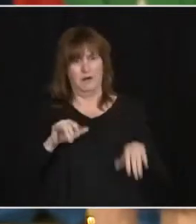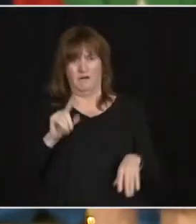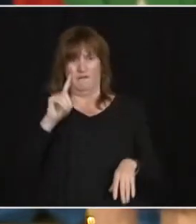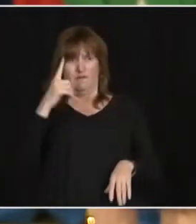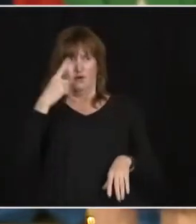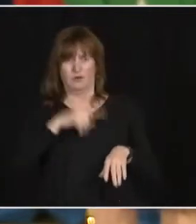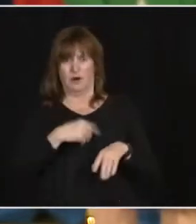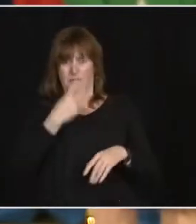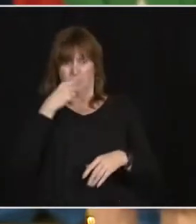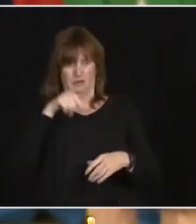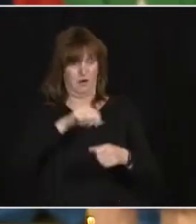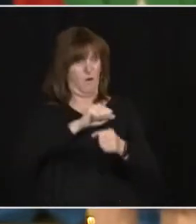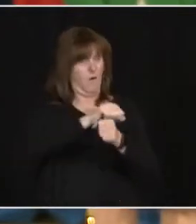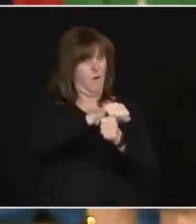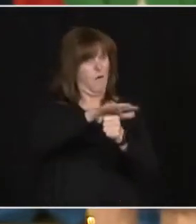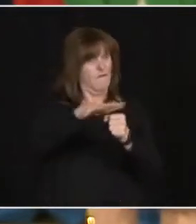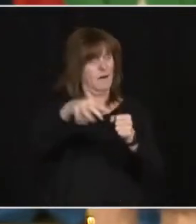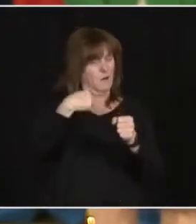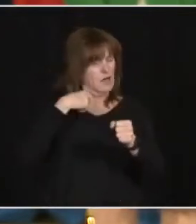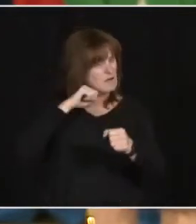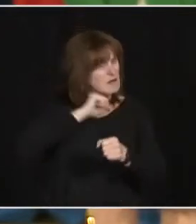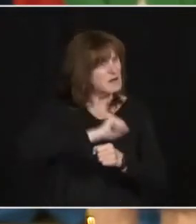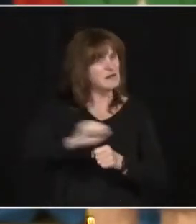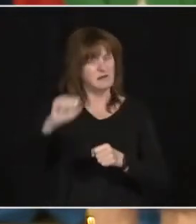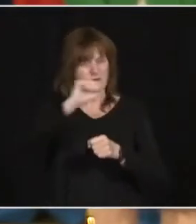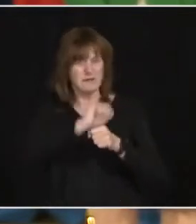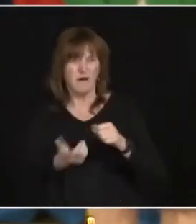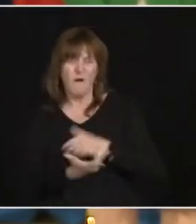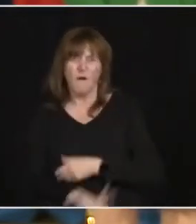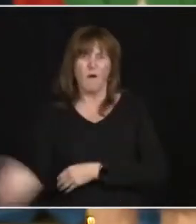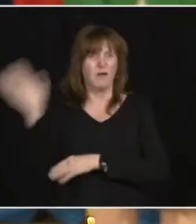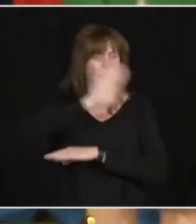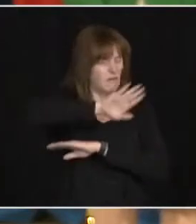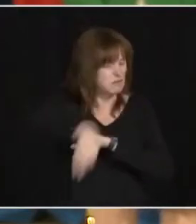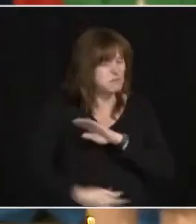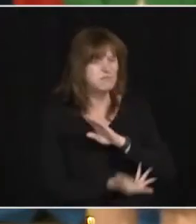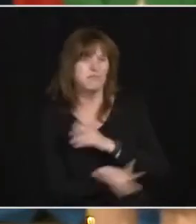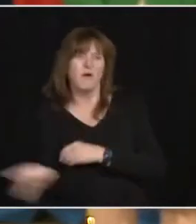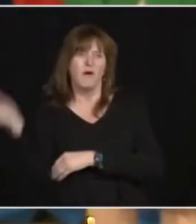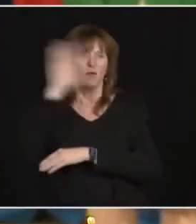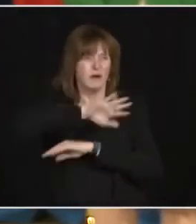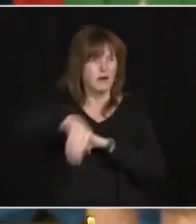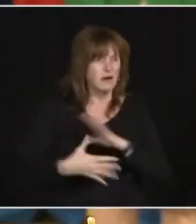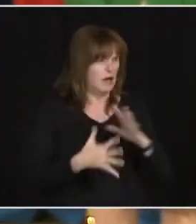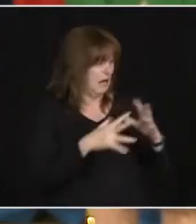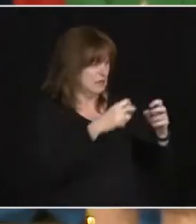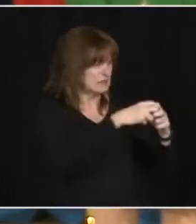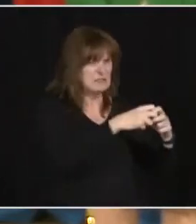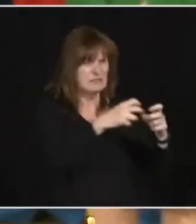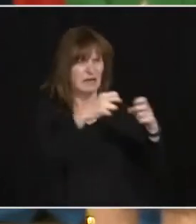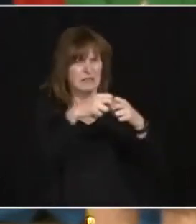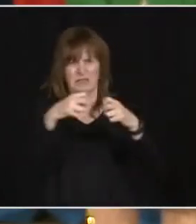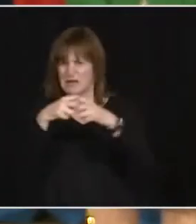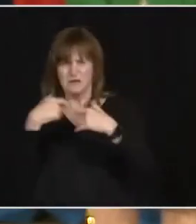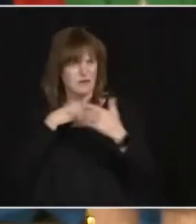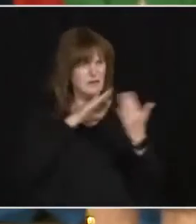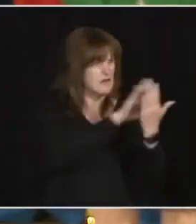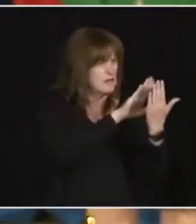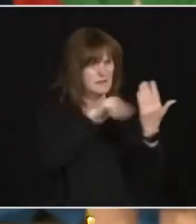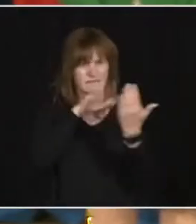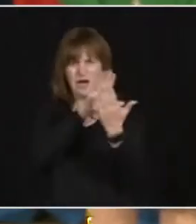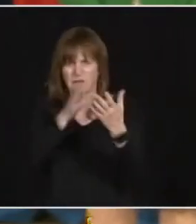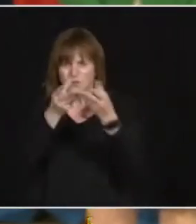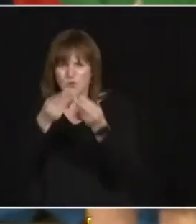around the clock to find solutions to the problems we as a province have never faced before. We've started